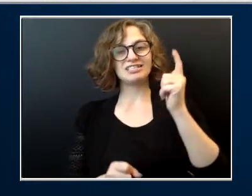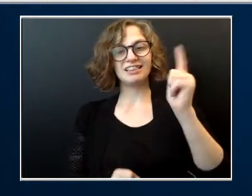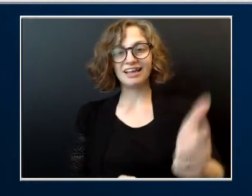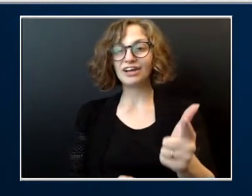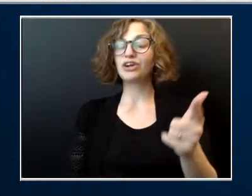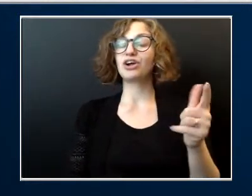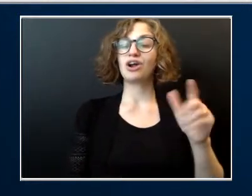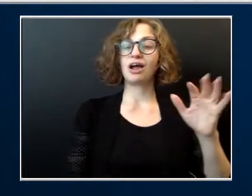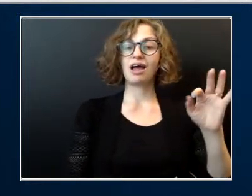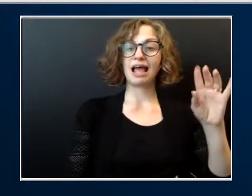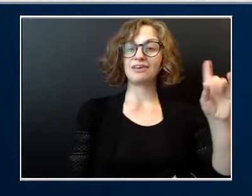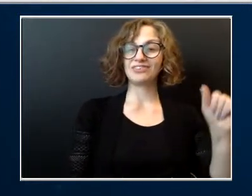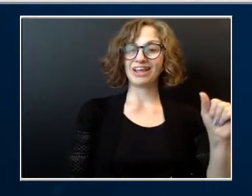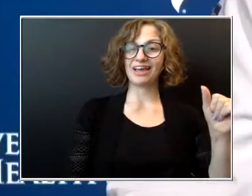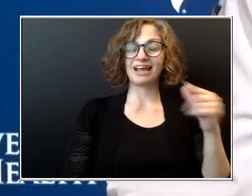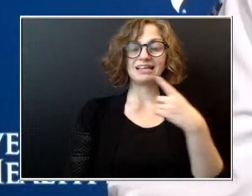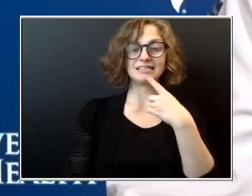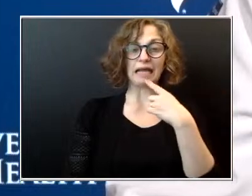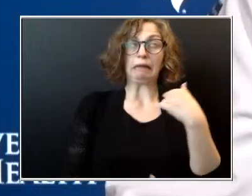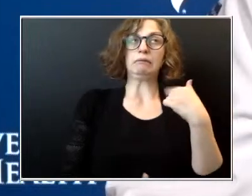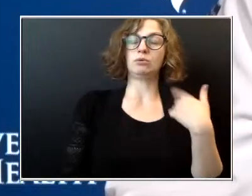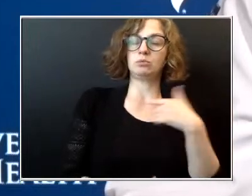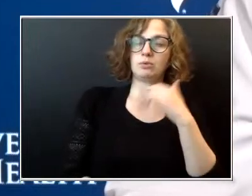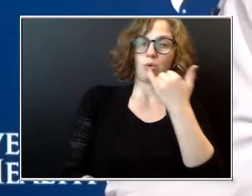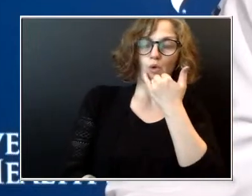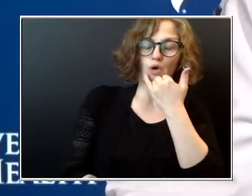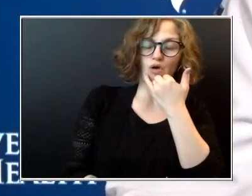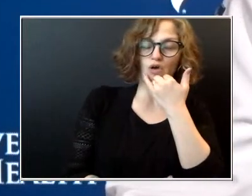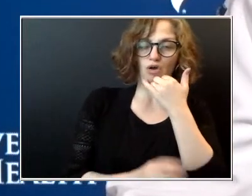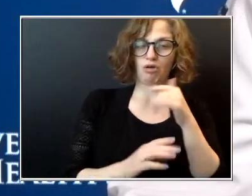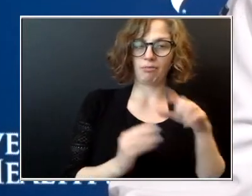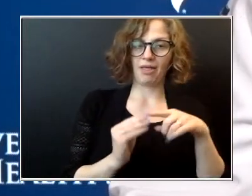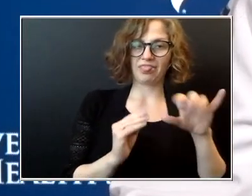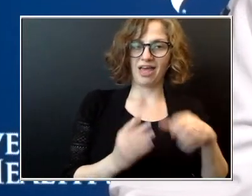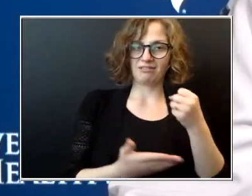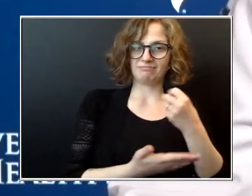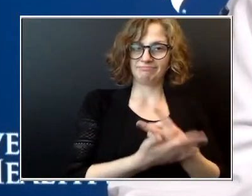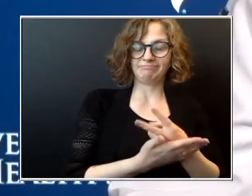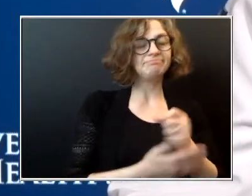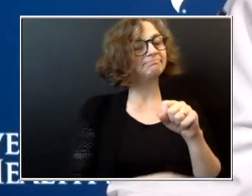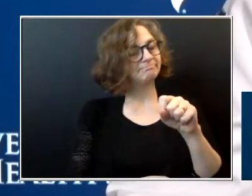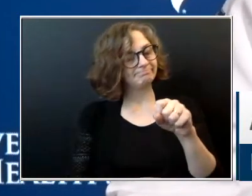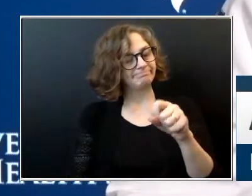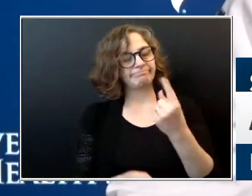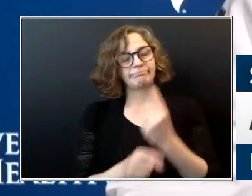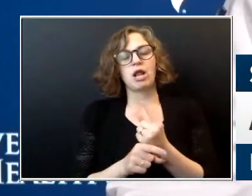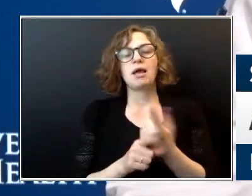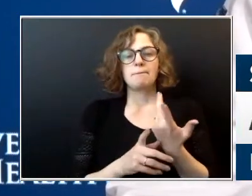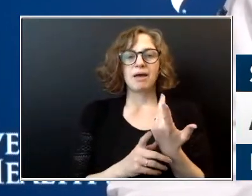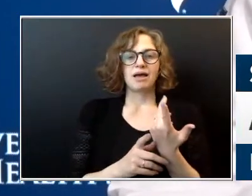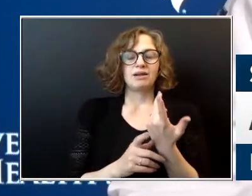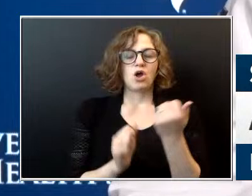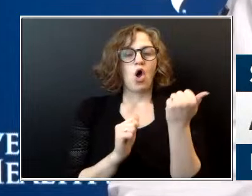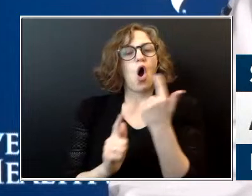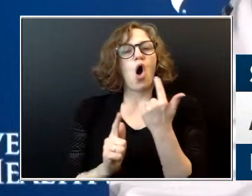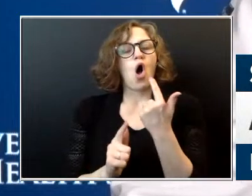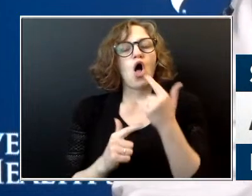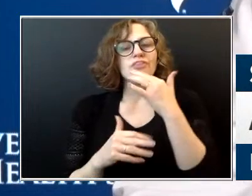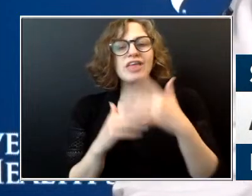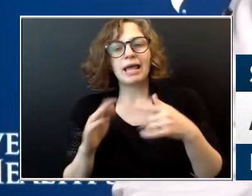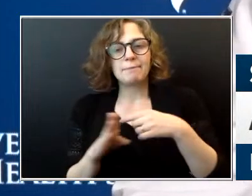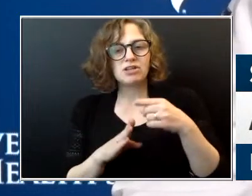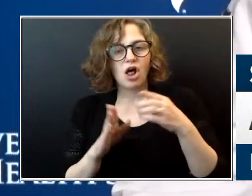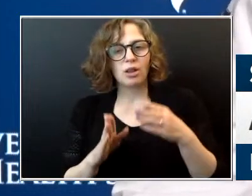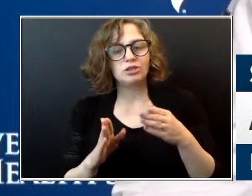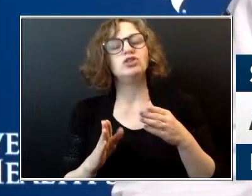authorization. Correct. Yeah. I mean, I think this is kind of like, and again, it's a group decision for all the hematologist physicians. They look at the studies and